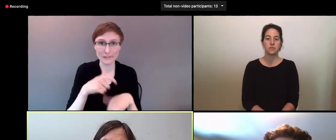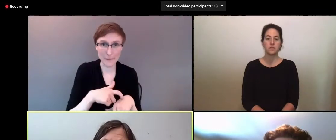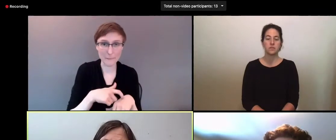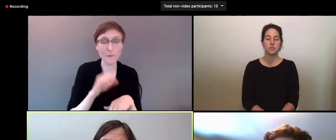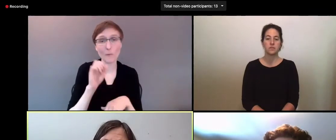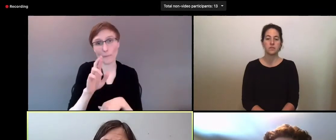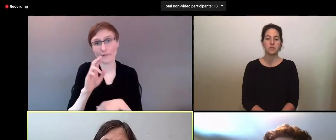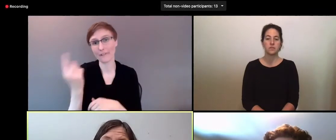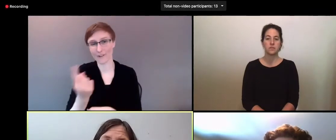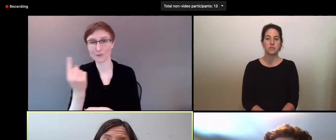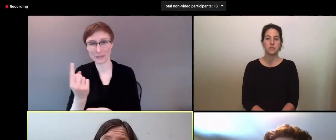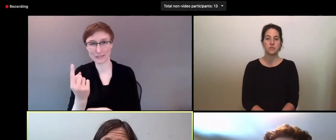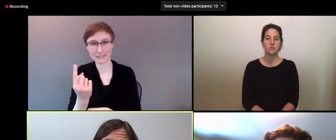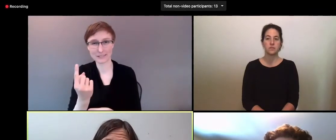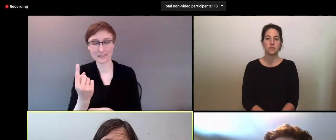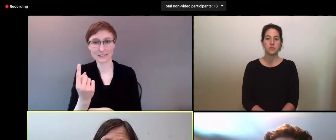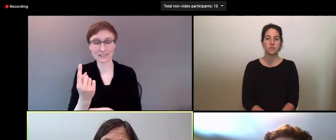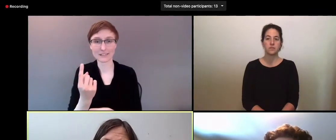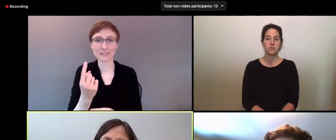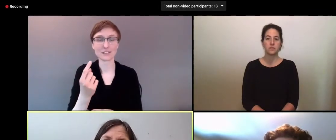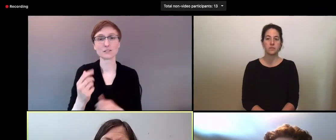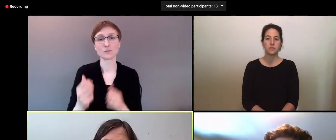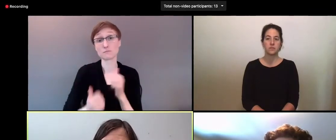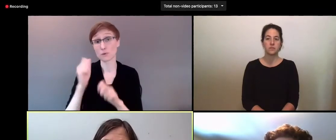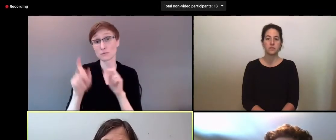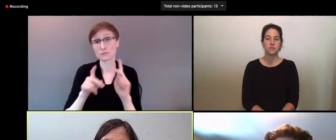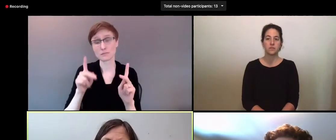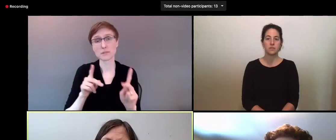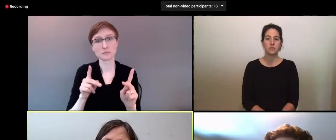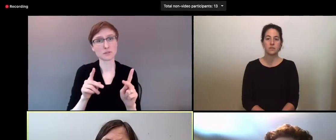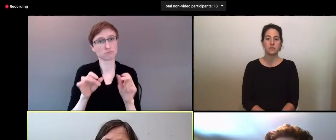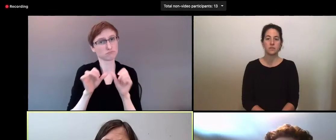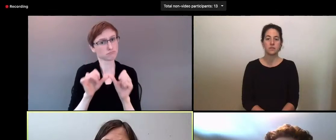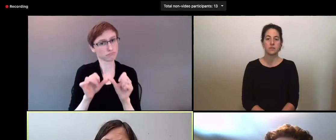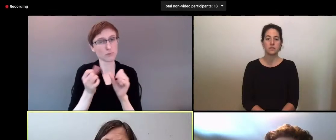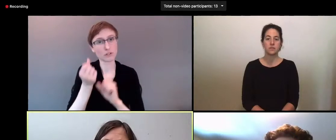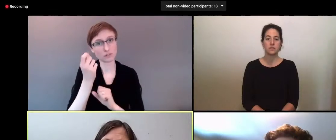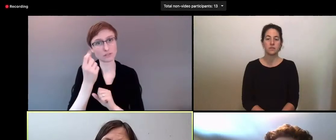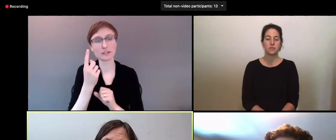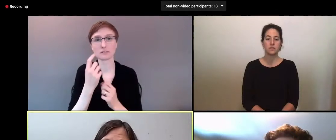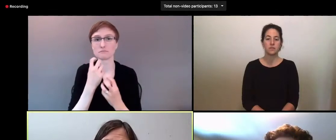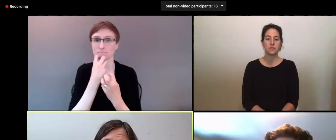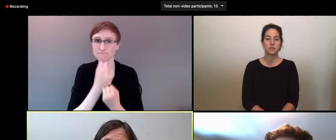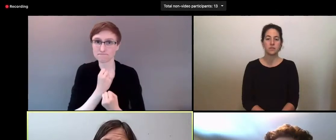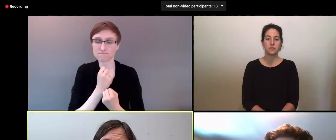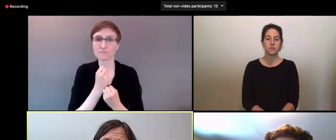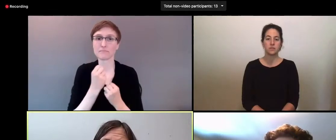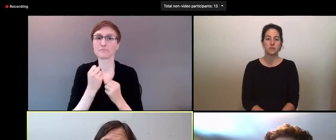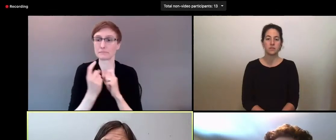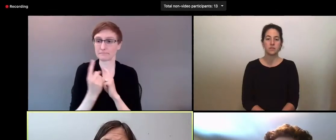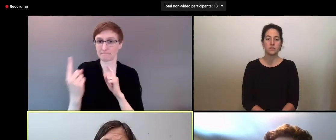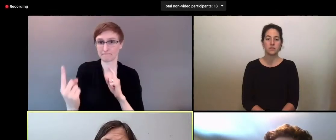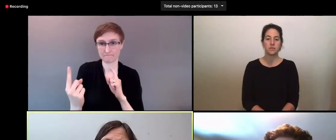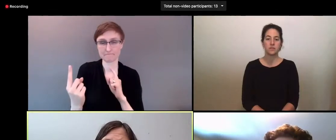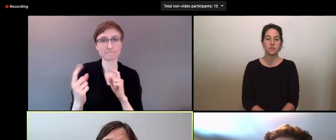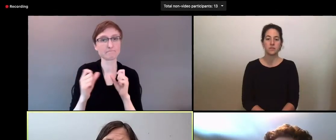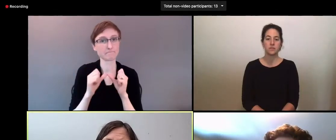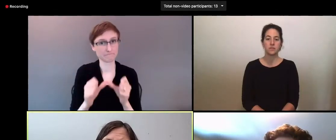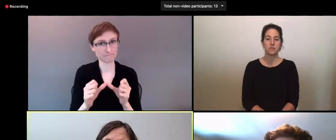And, that speaks to the sentiment that people understand the physical distancing is important, that they're trying to do it.